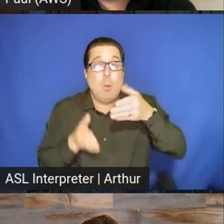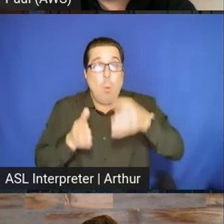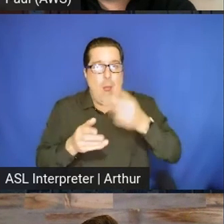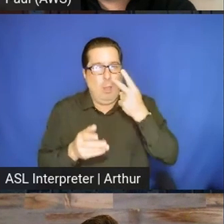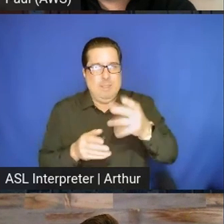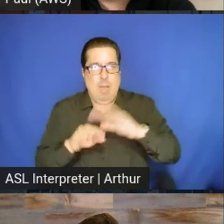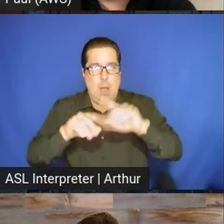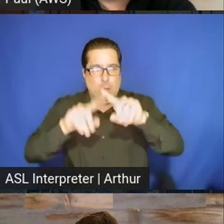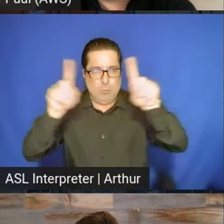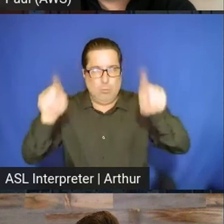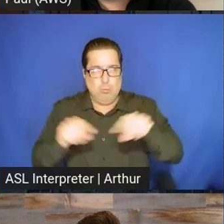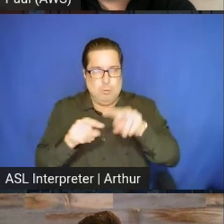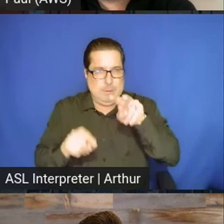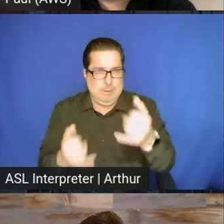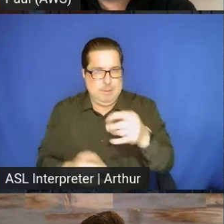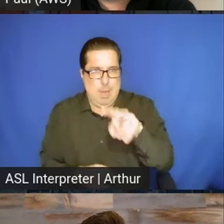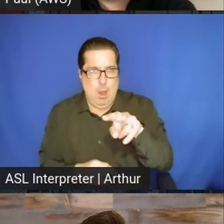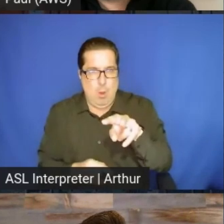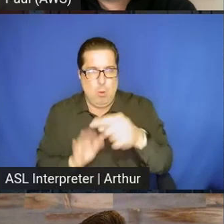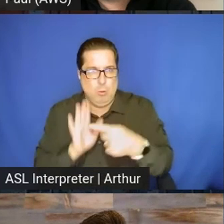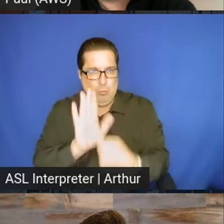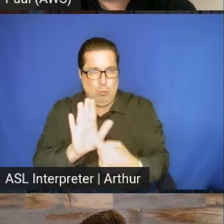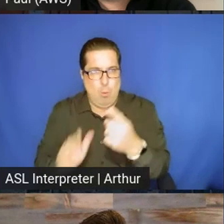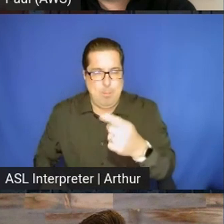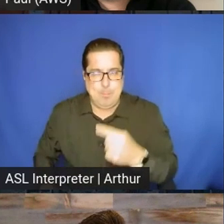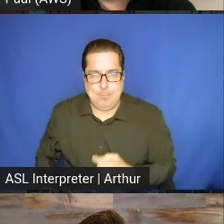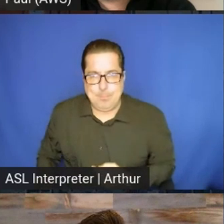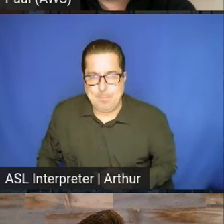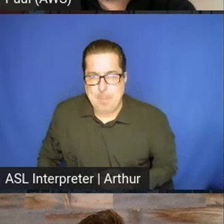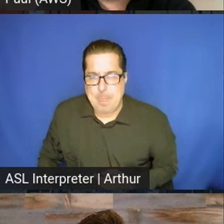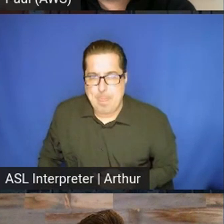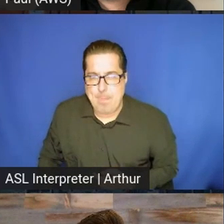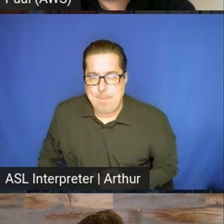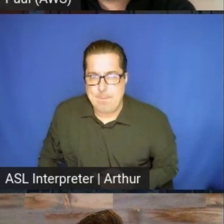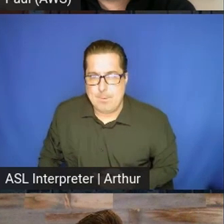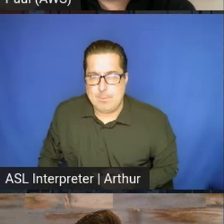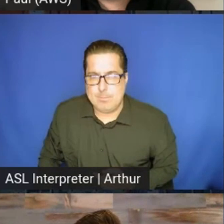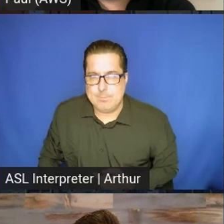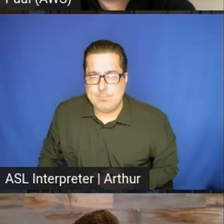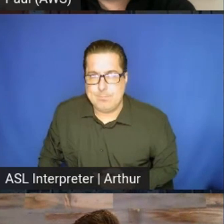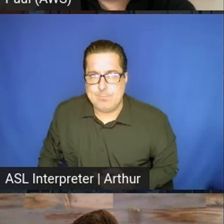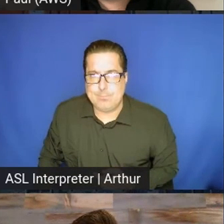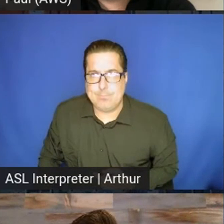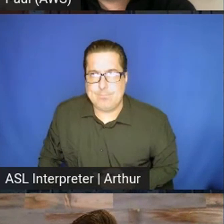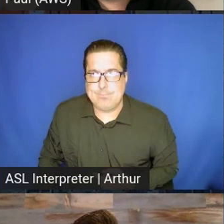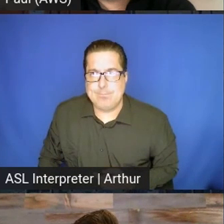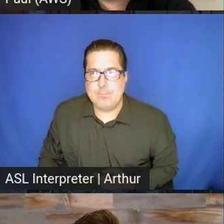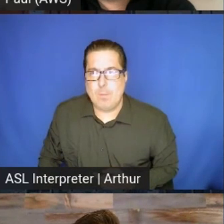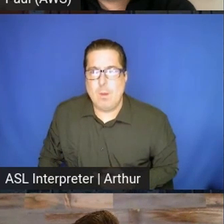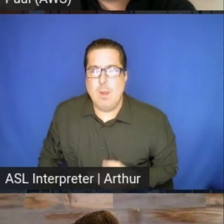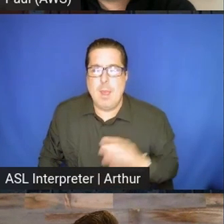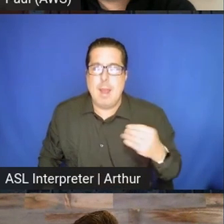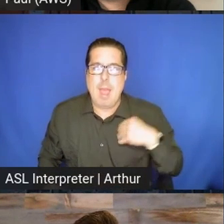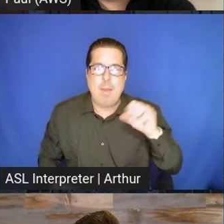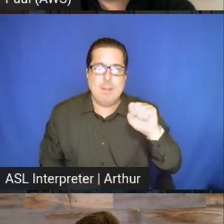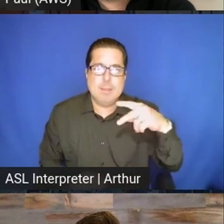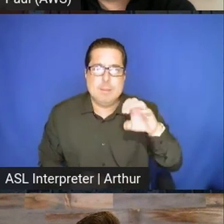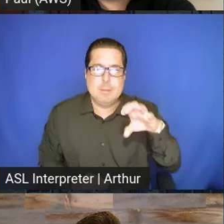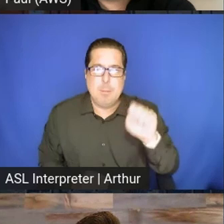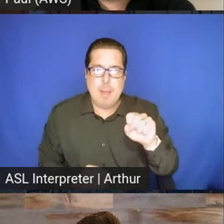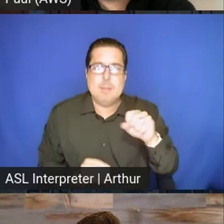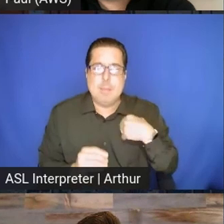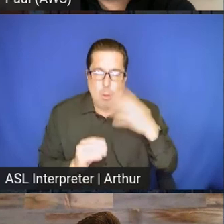specs, which I will show you during the demo as well today. In its simplest form, it has